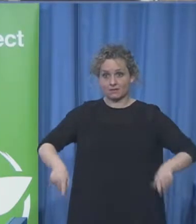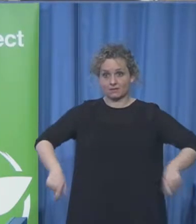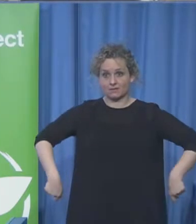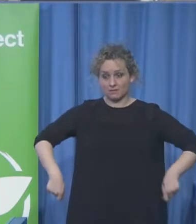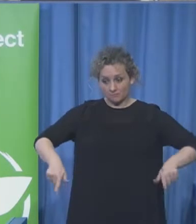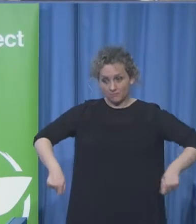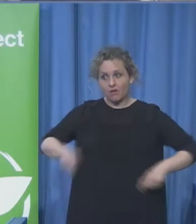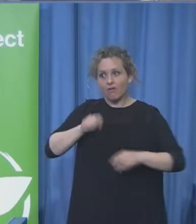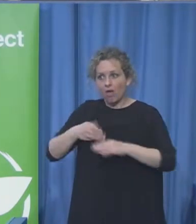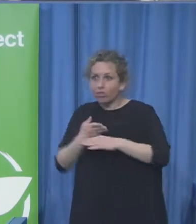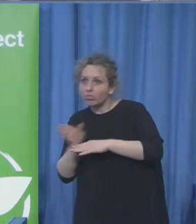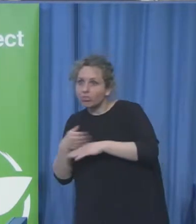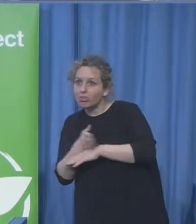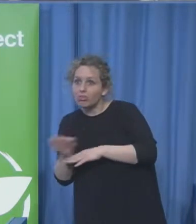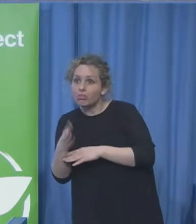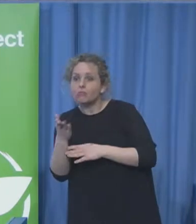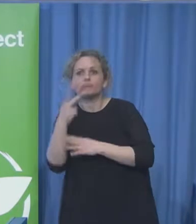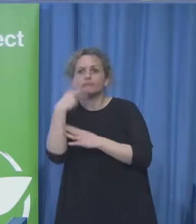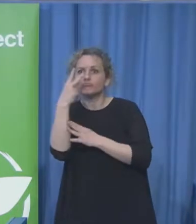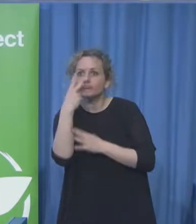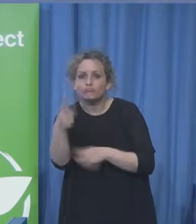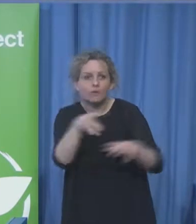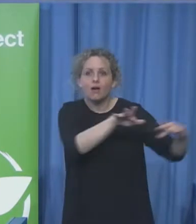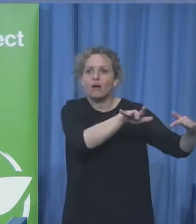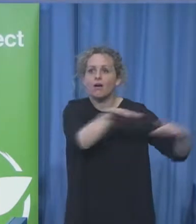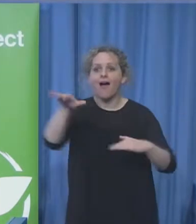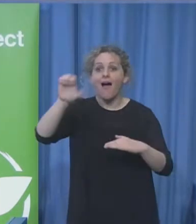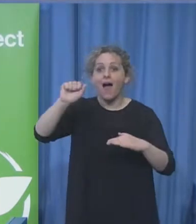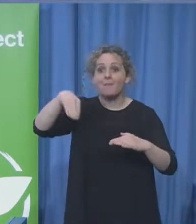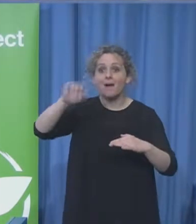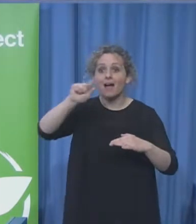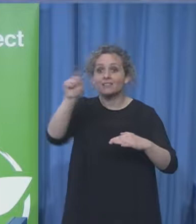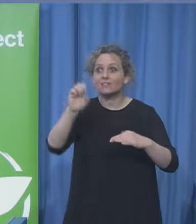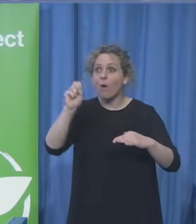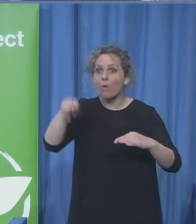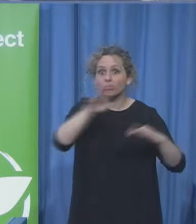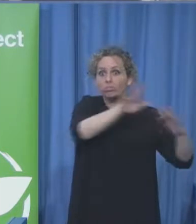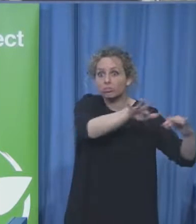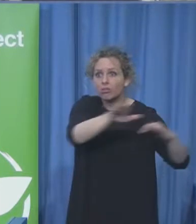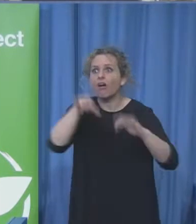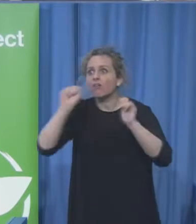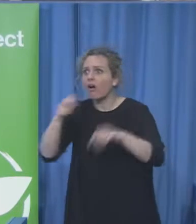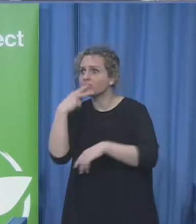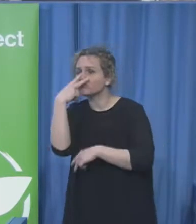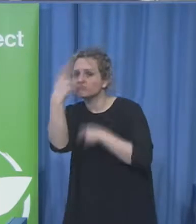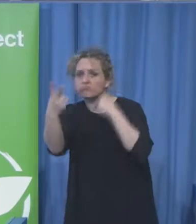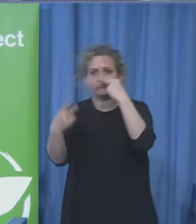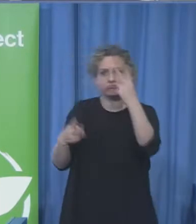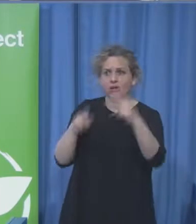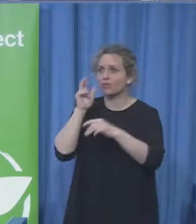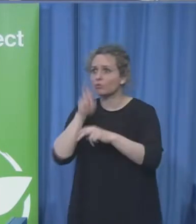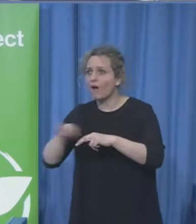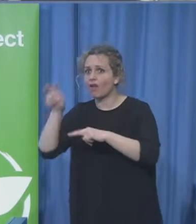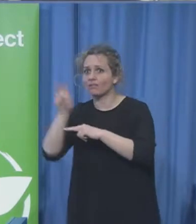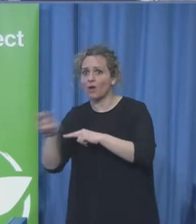bungalows which are fully accessible. Here we have a picture also of Scott Rains. Maybe some of you know